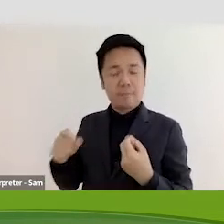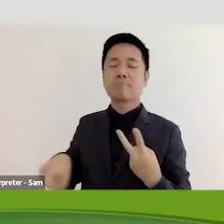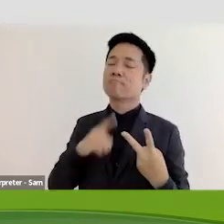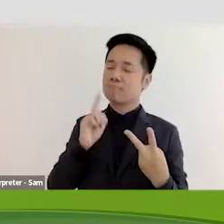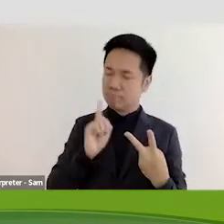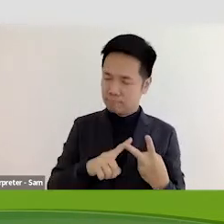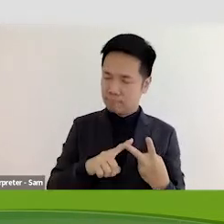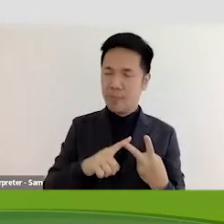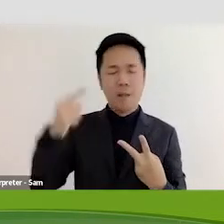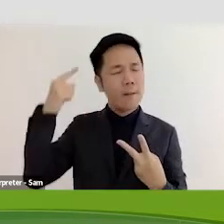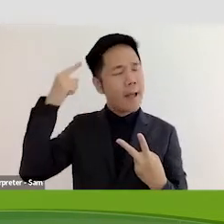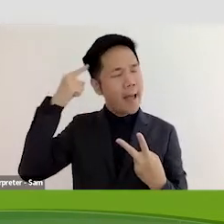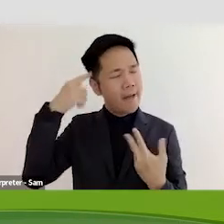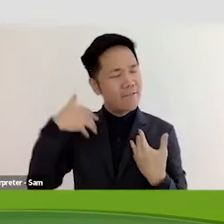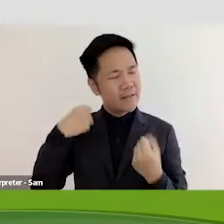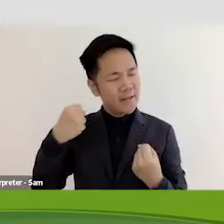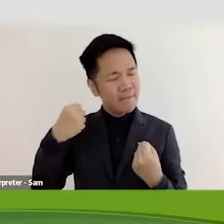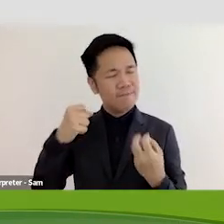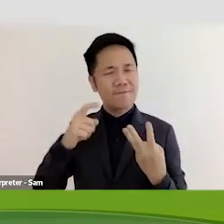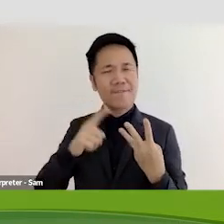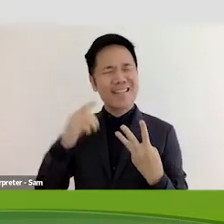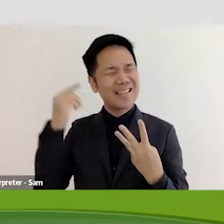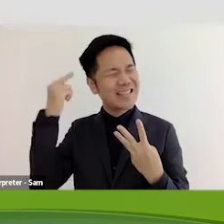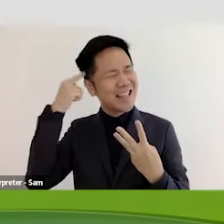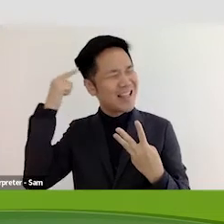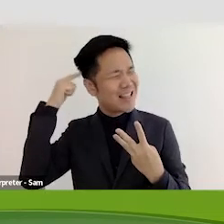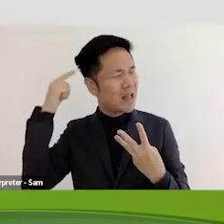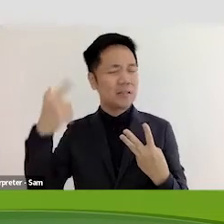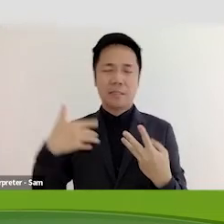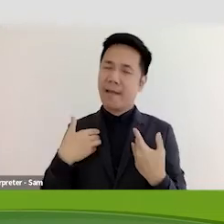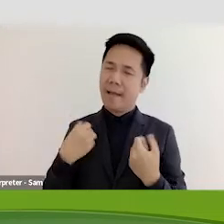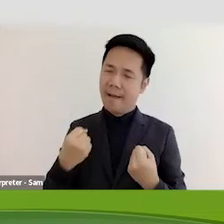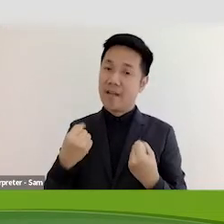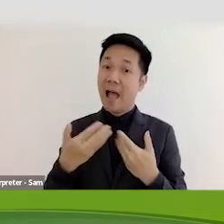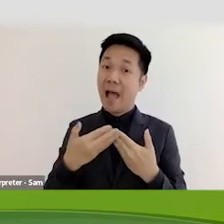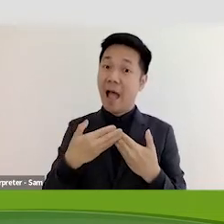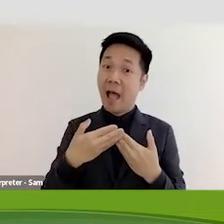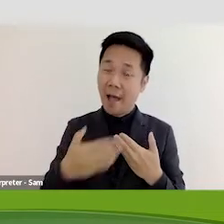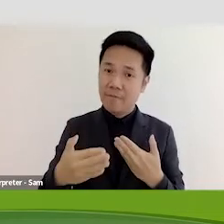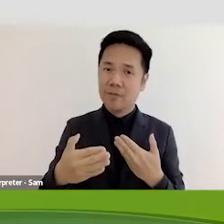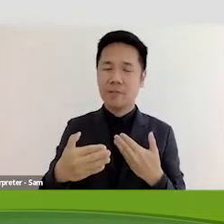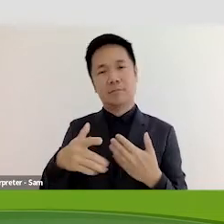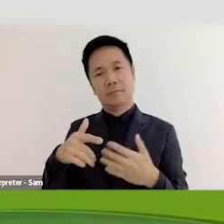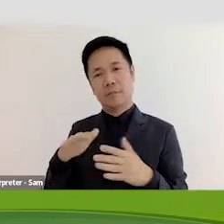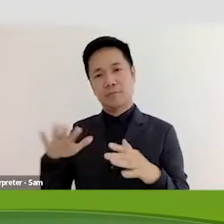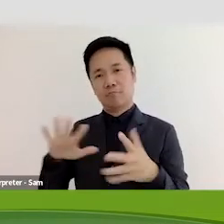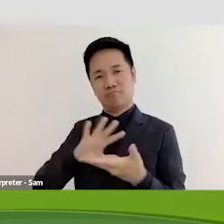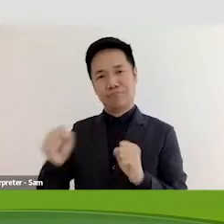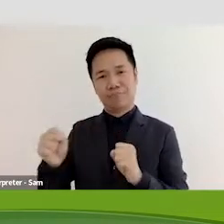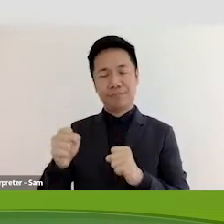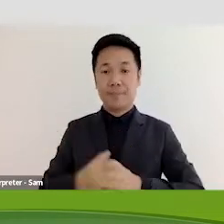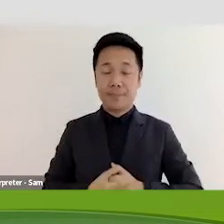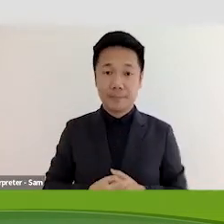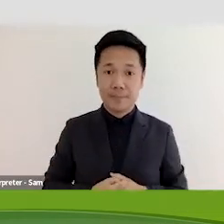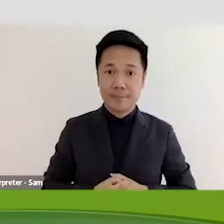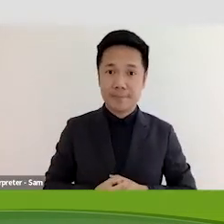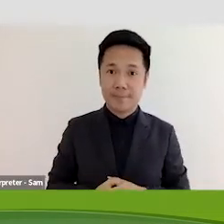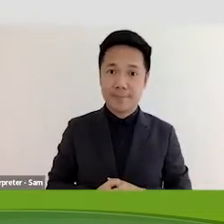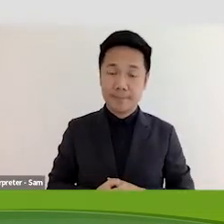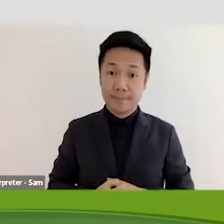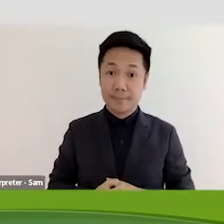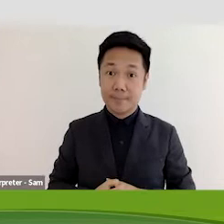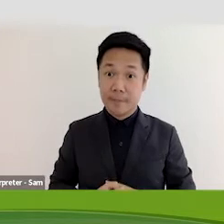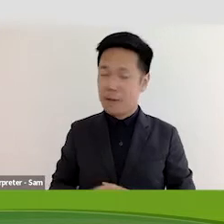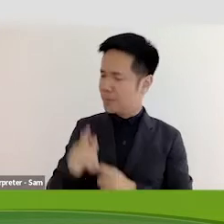as mental health and psychosocial support during and after disasters. To recognize the importance of